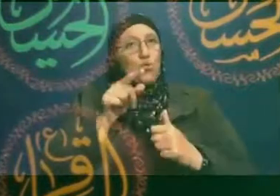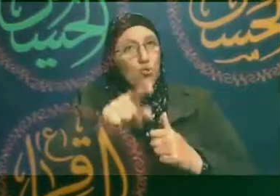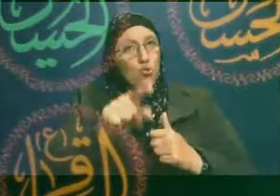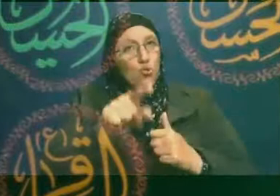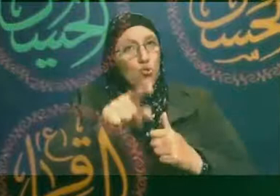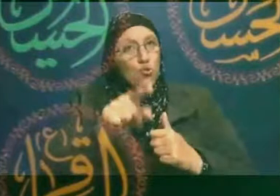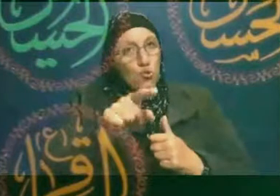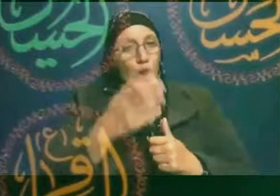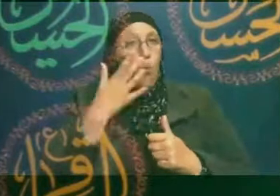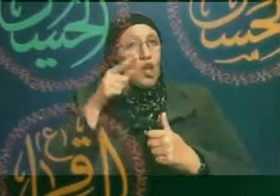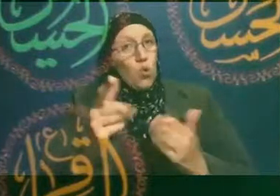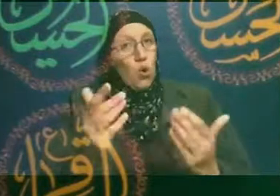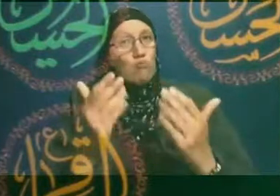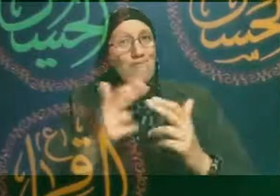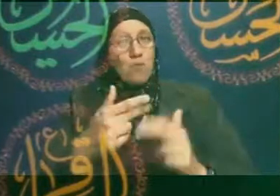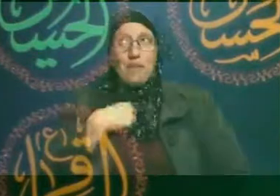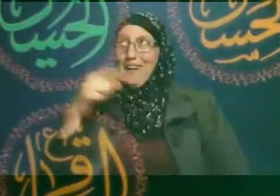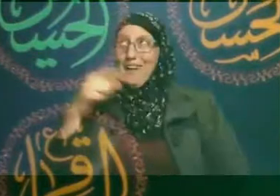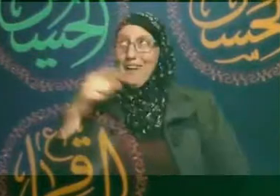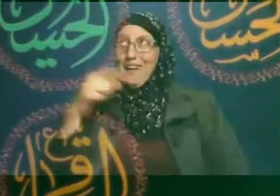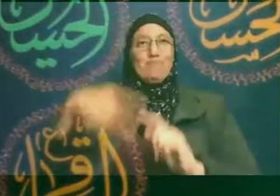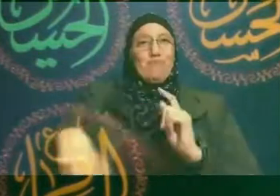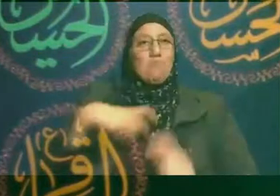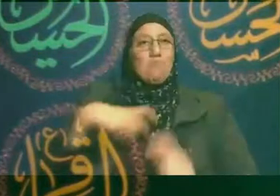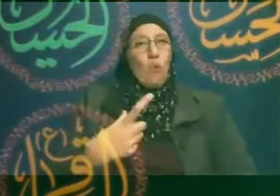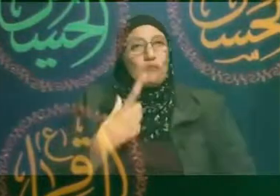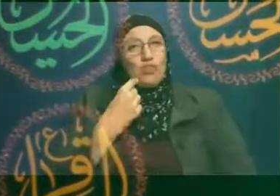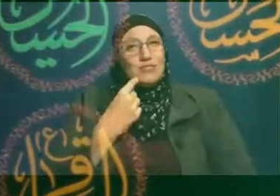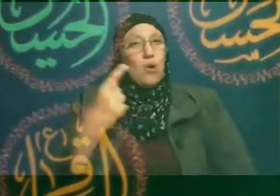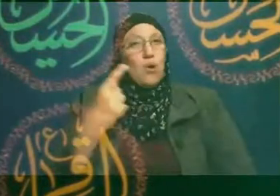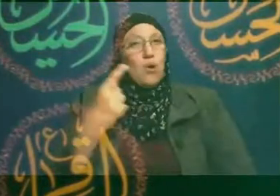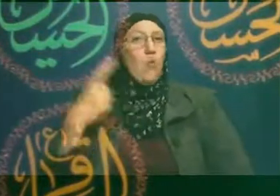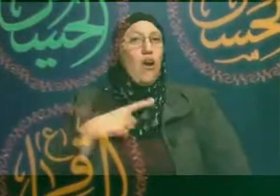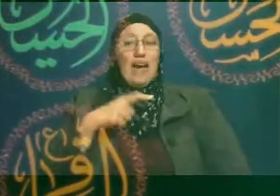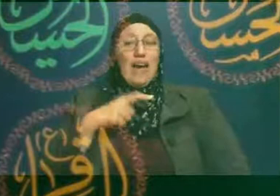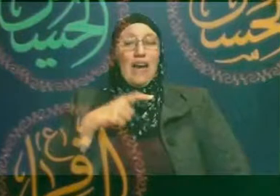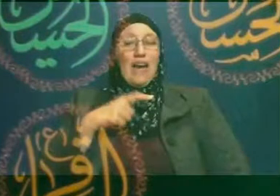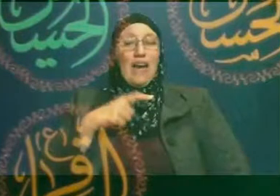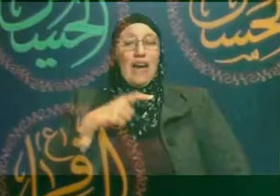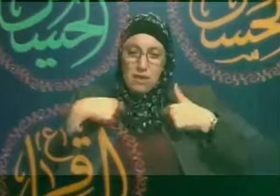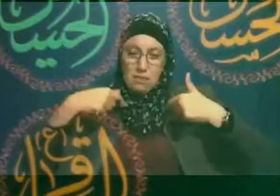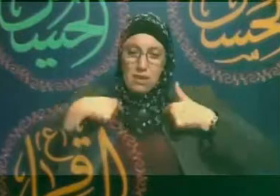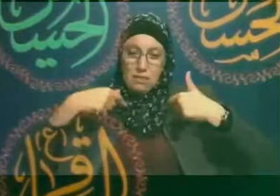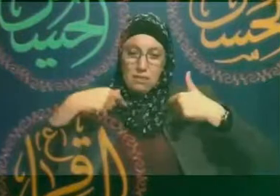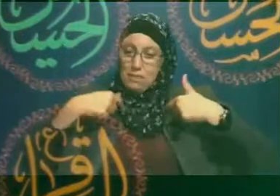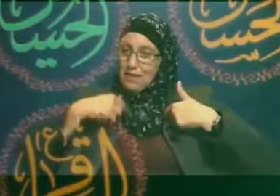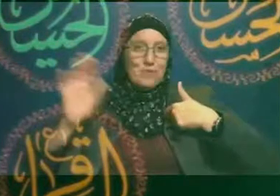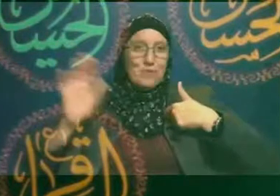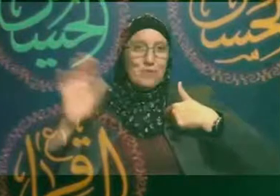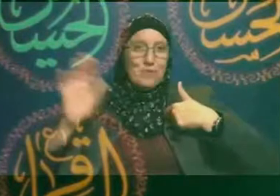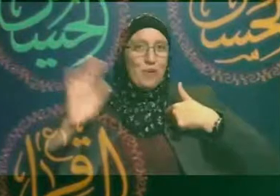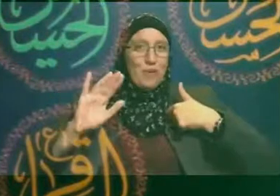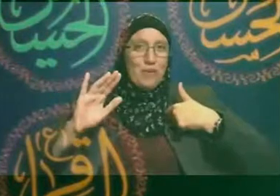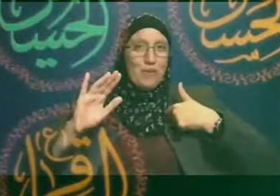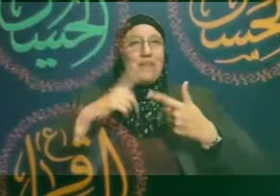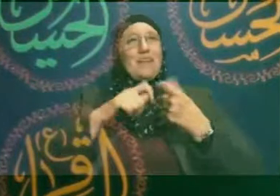be granted. Why? Because I've become more selfish. You become more selfish. And remember the quote, that the rule that